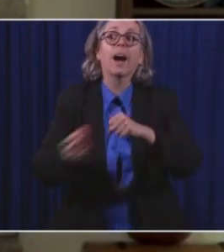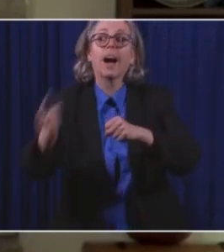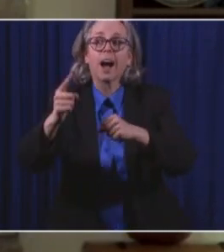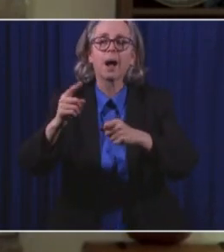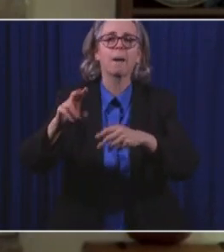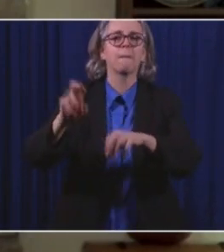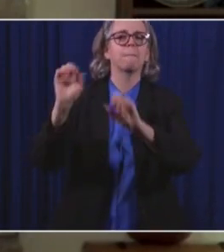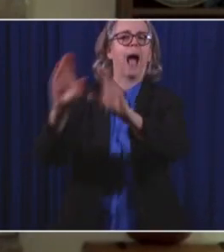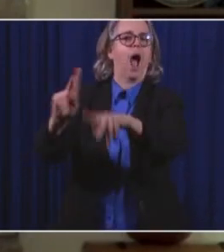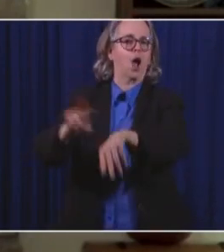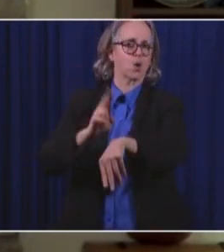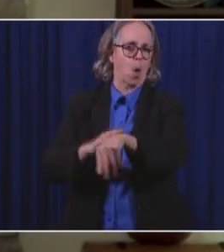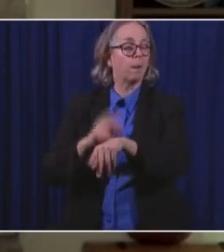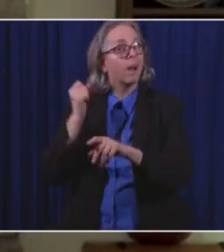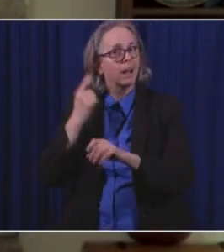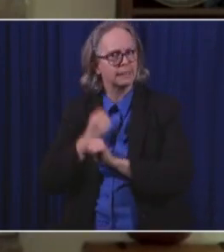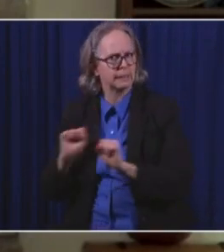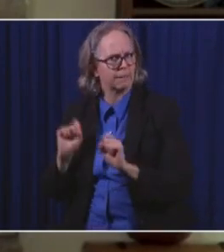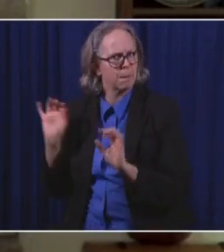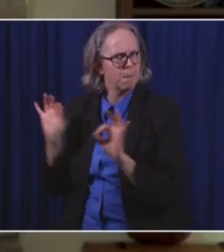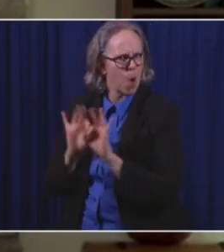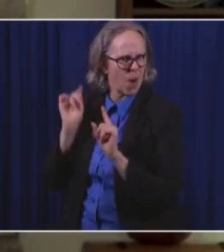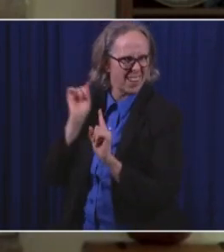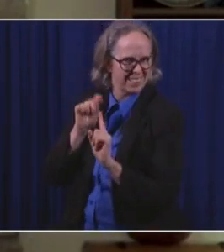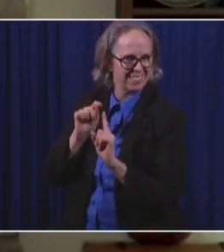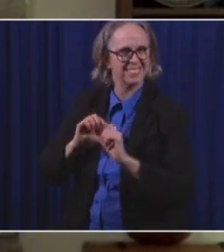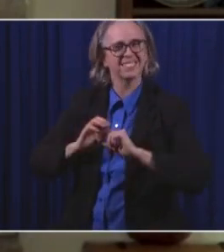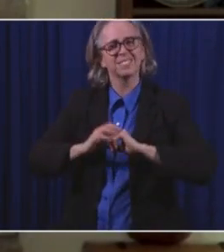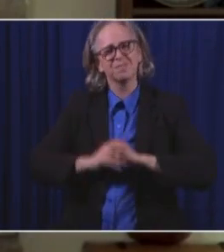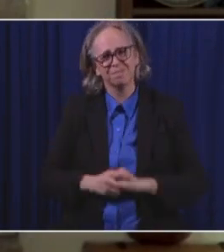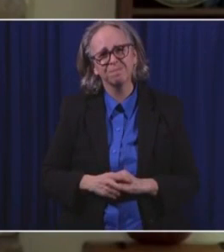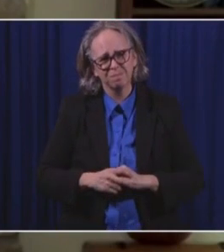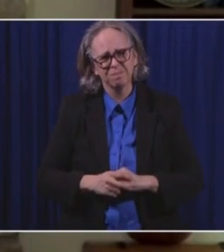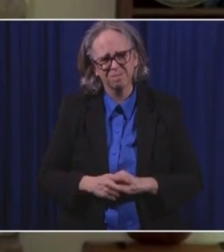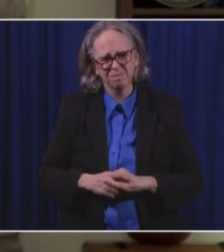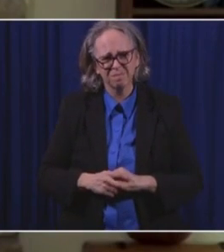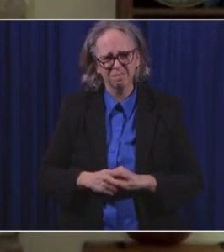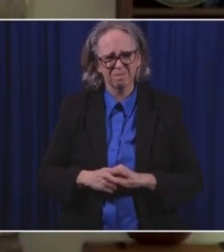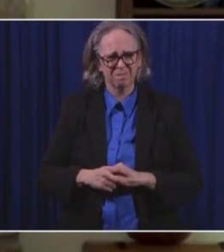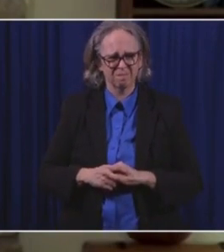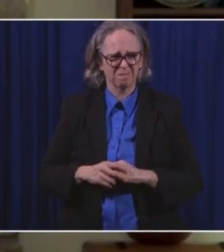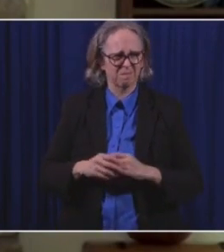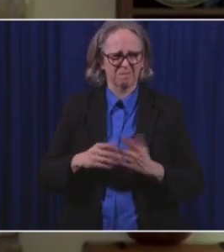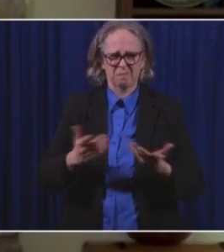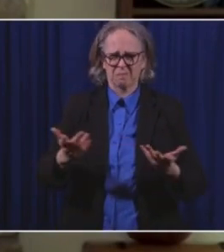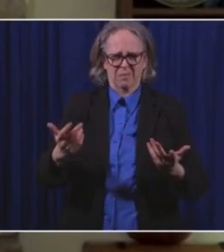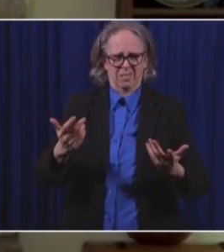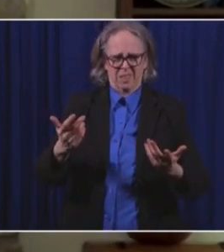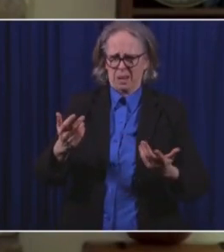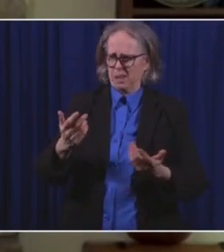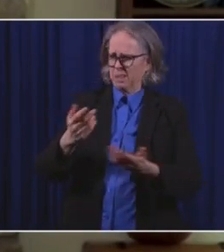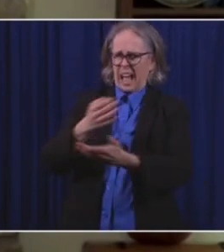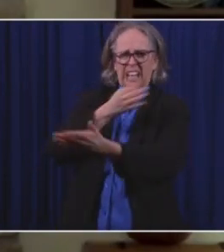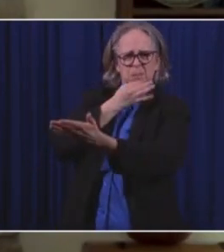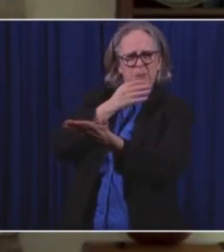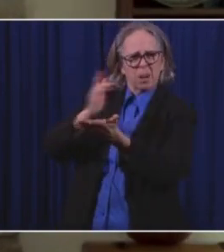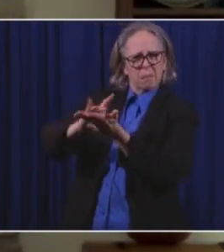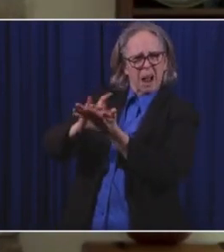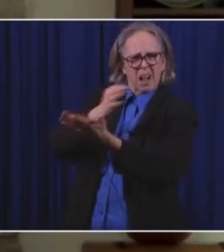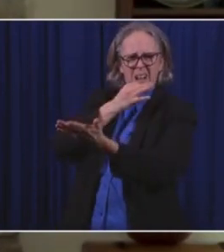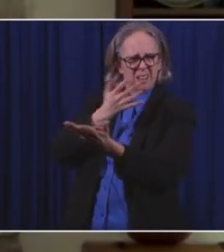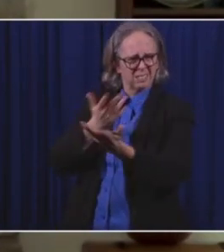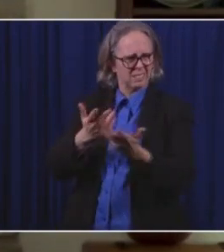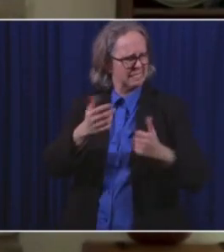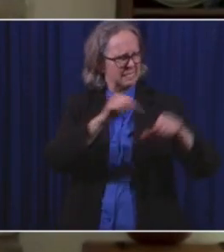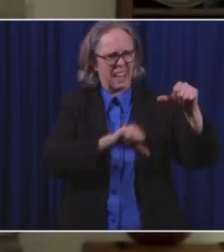I am certainly not a medical or science expert, and I've been guided throughout this